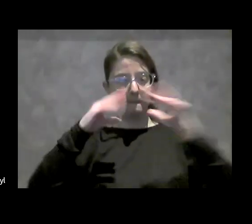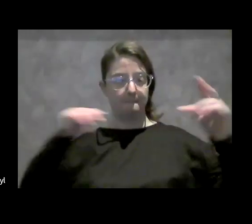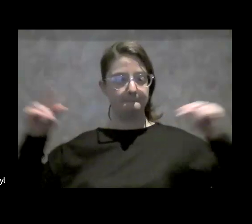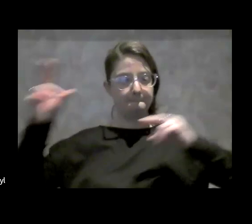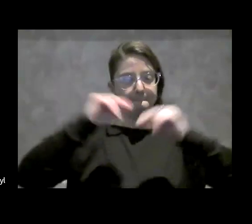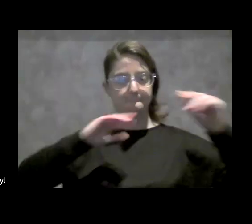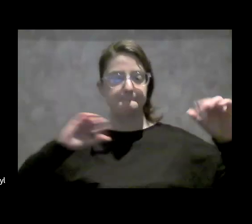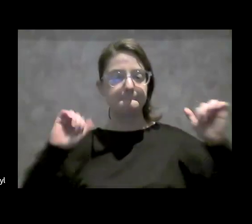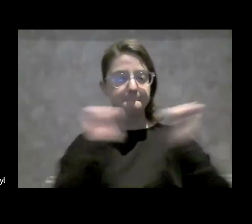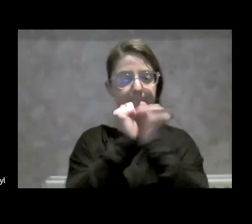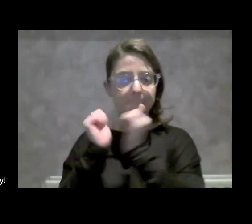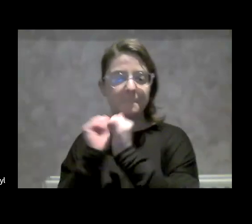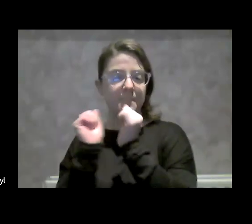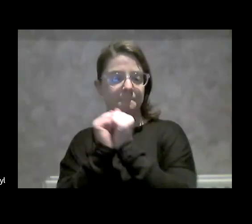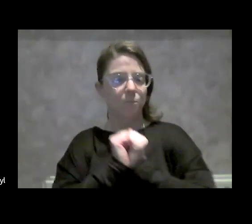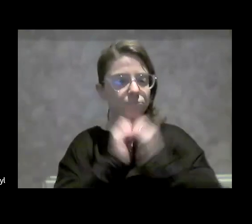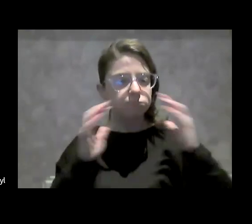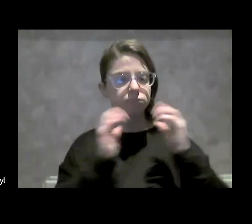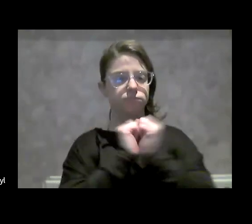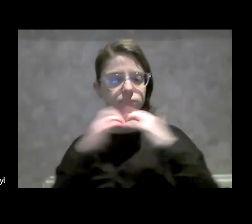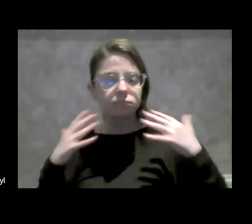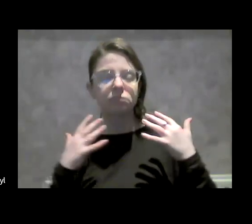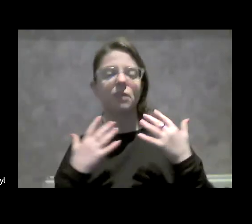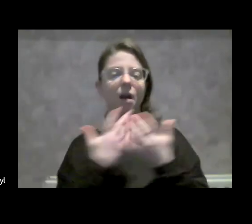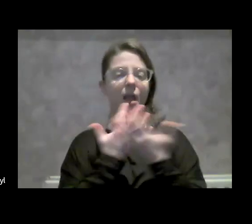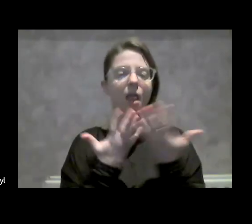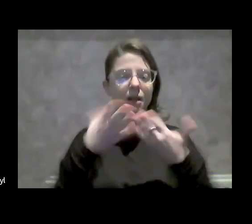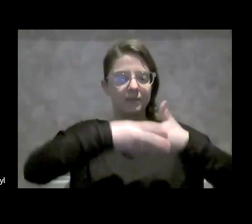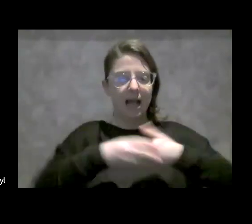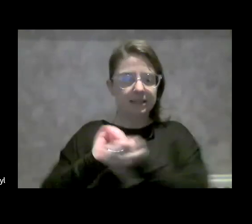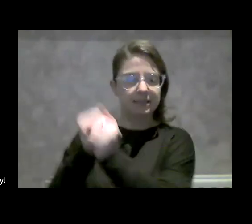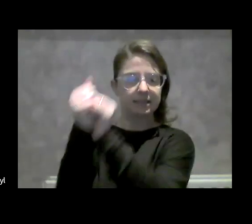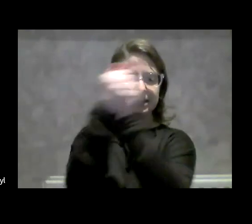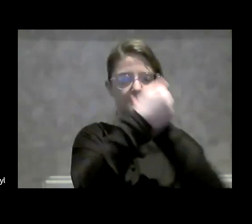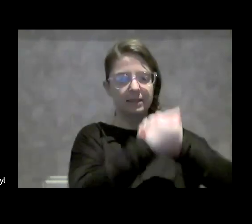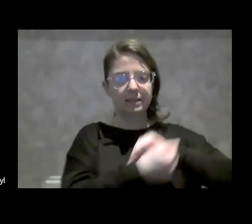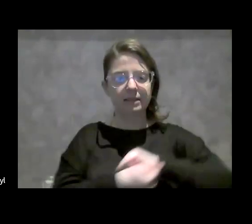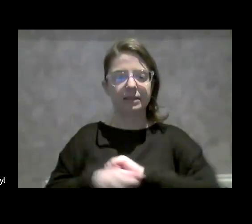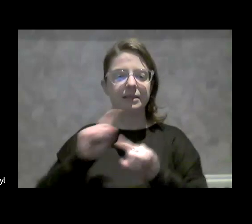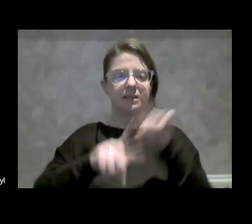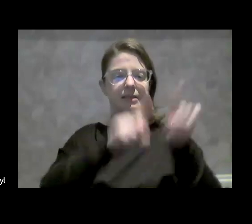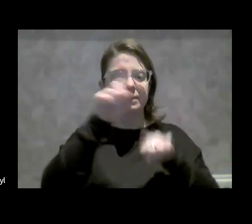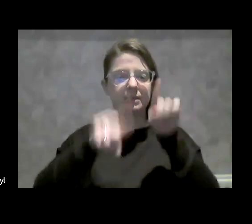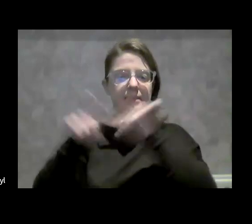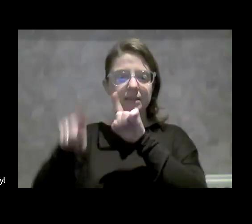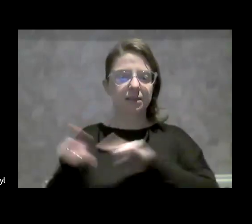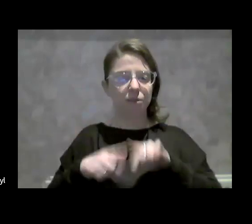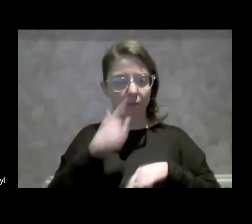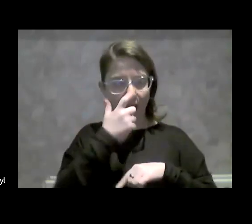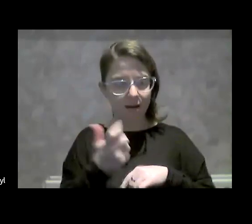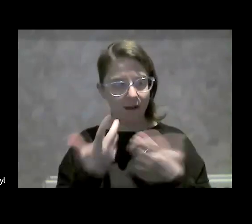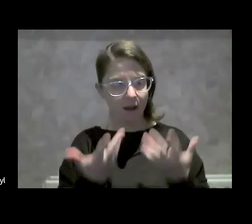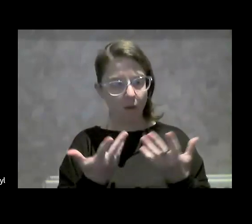and unlike mine, a million hands to hold, skin glowing colors unimagined. I wonder how many